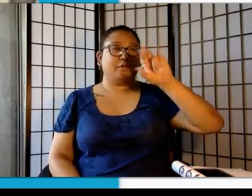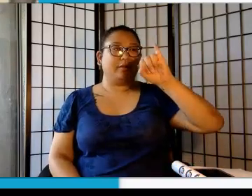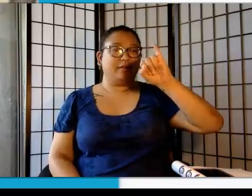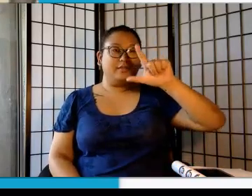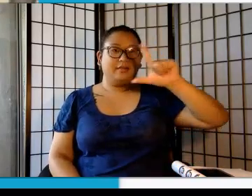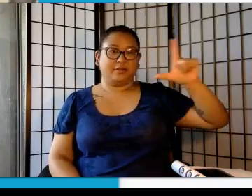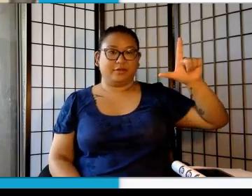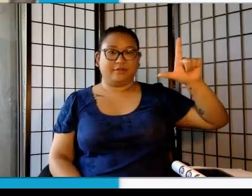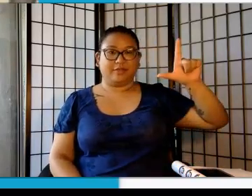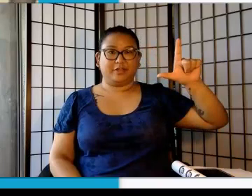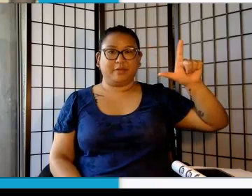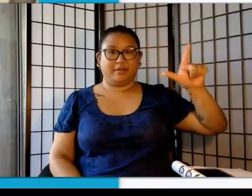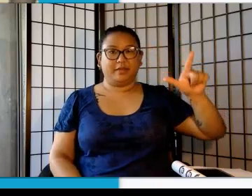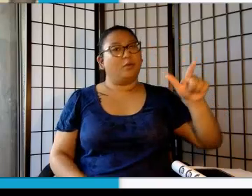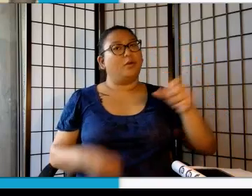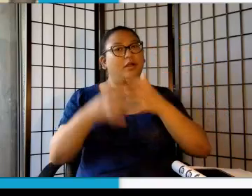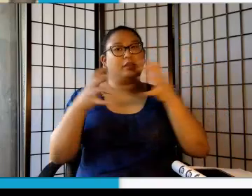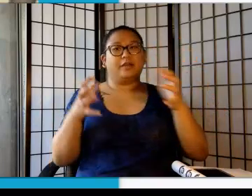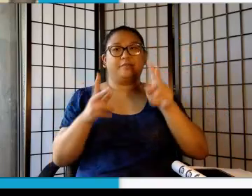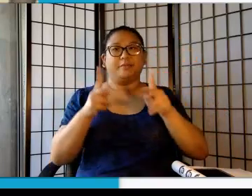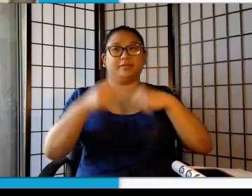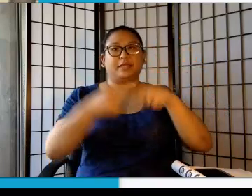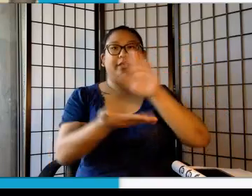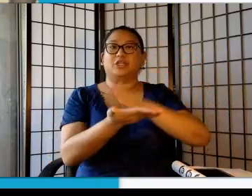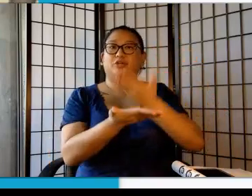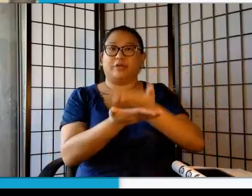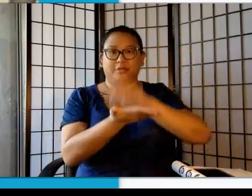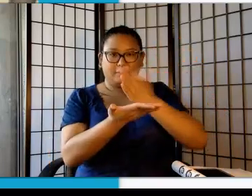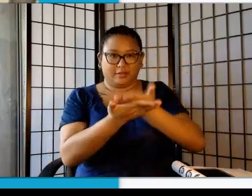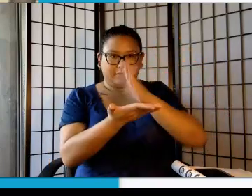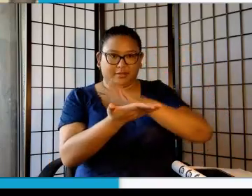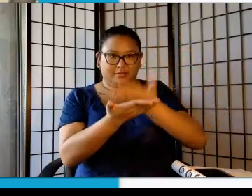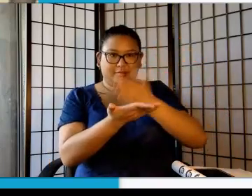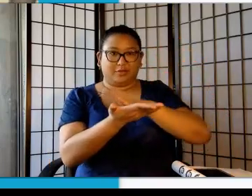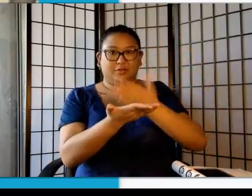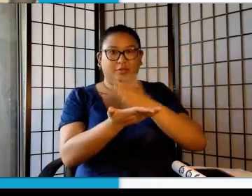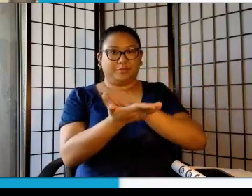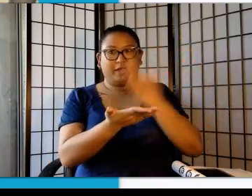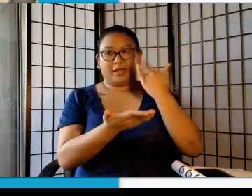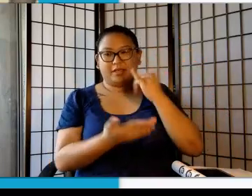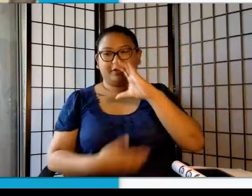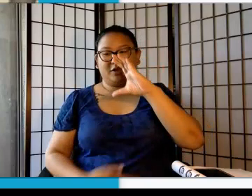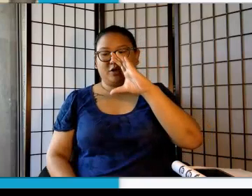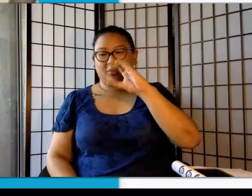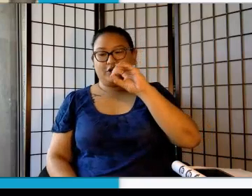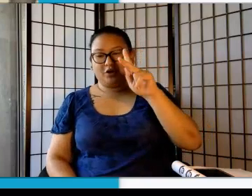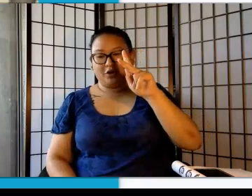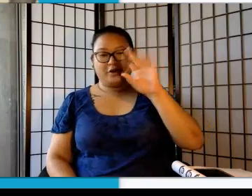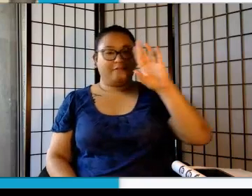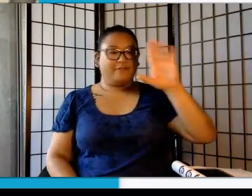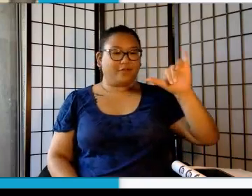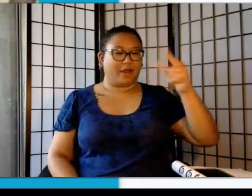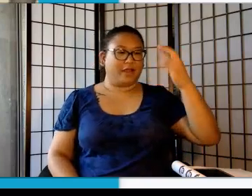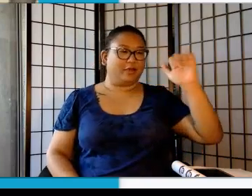To grill. You can finger spell it, or a lot of people sign to grill. So because